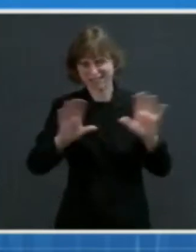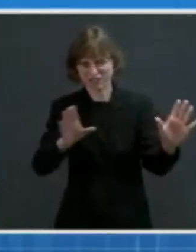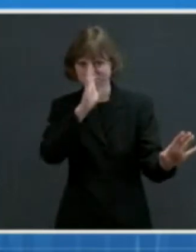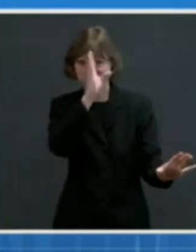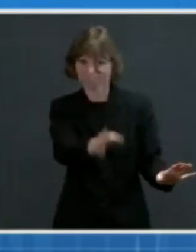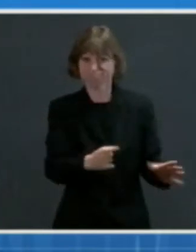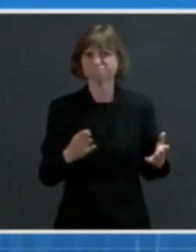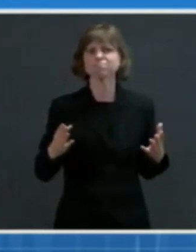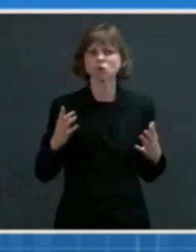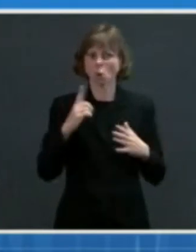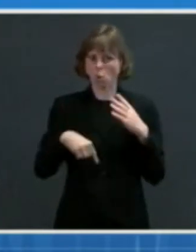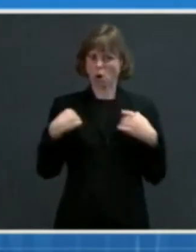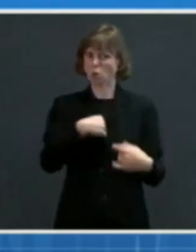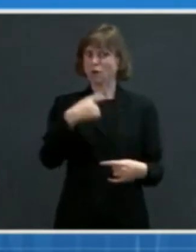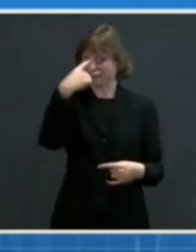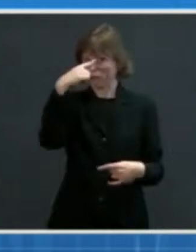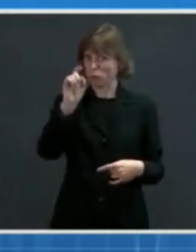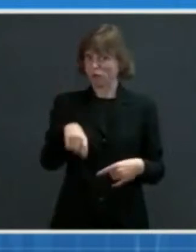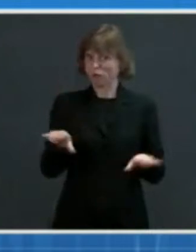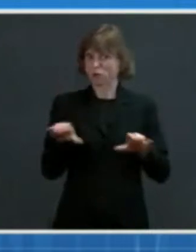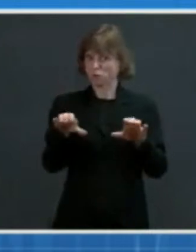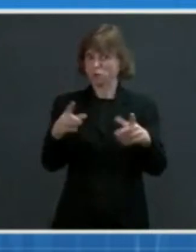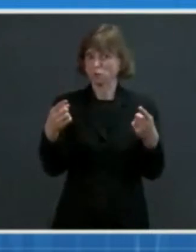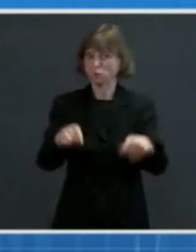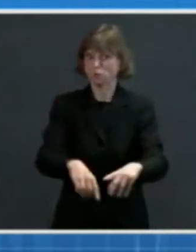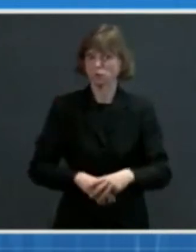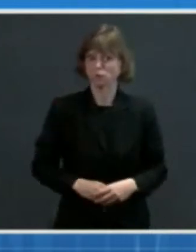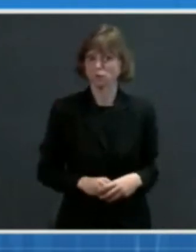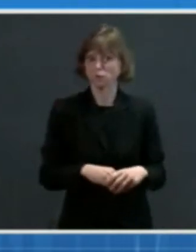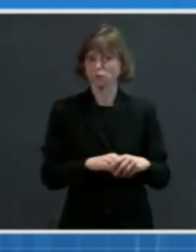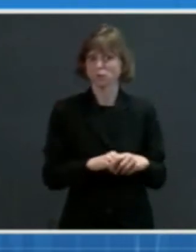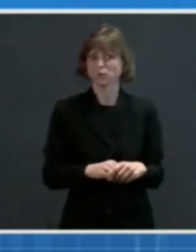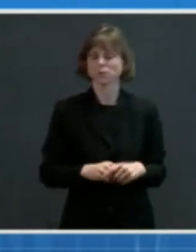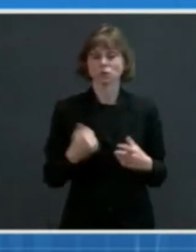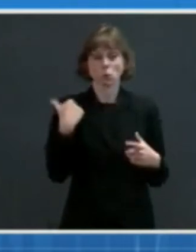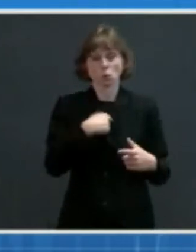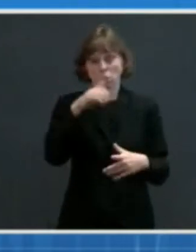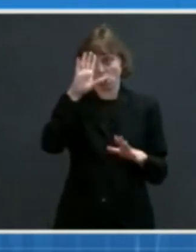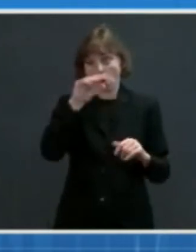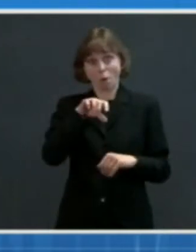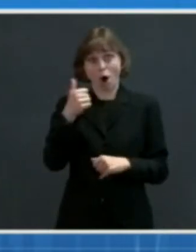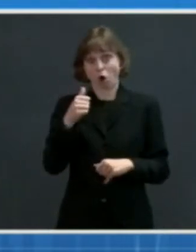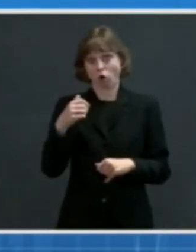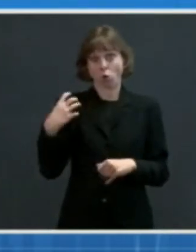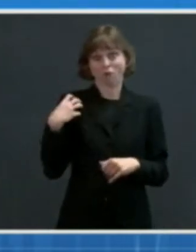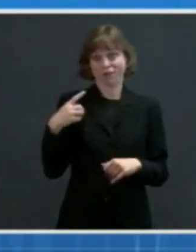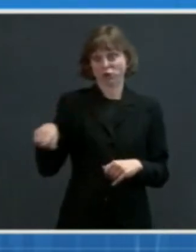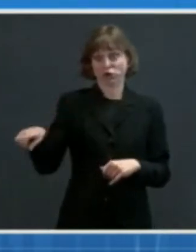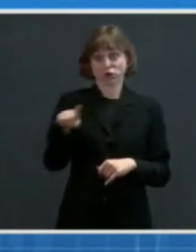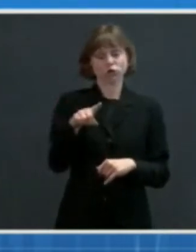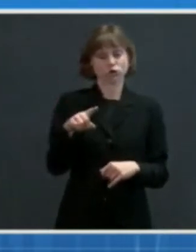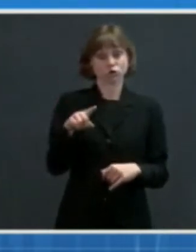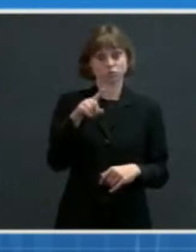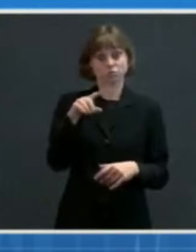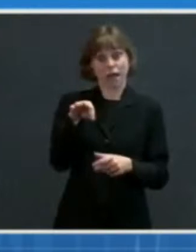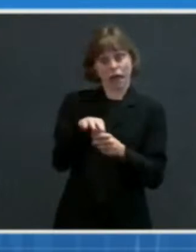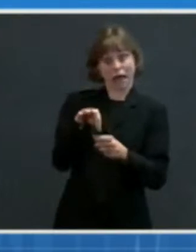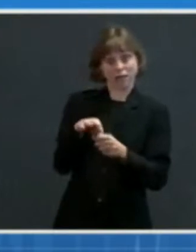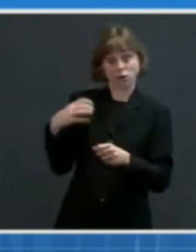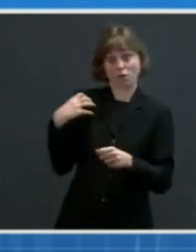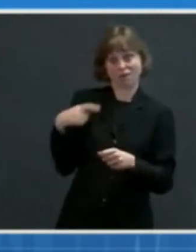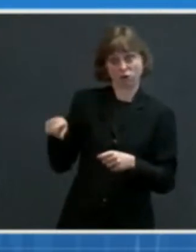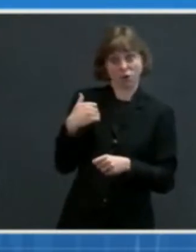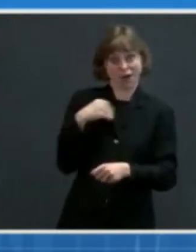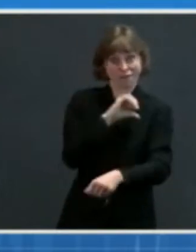what we think needs to happen. And so we hope that other elected officials who have the authority in their domains will in